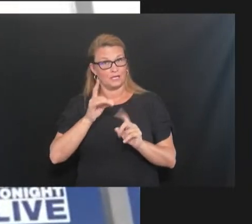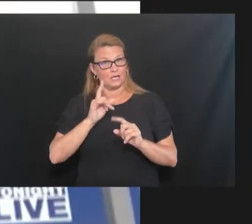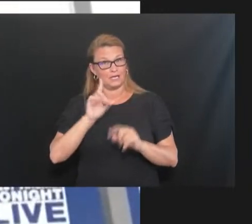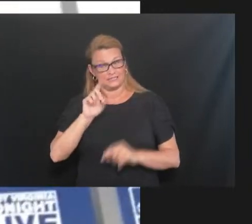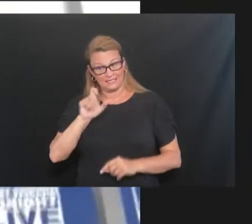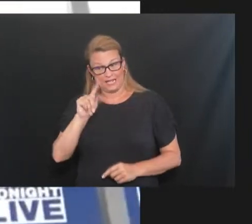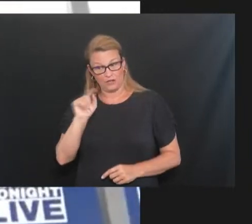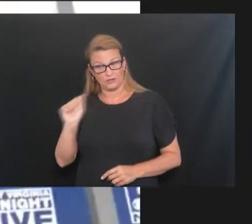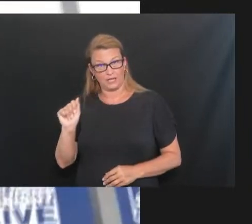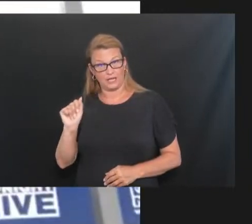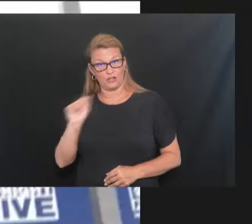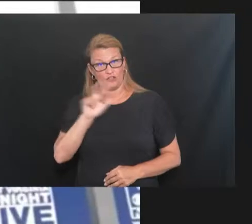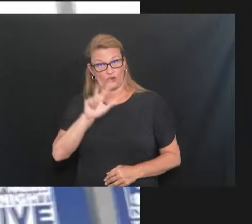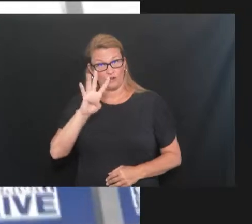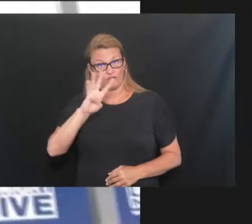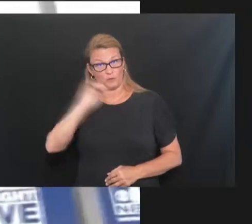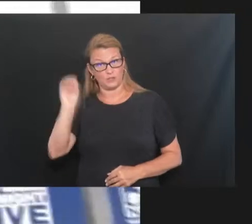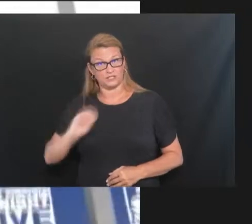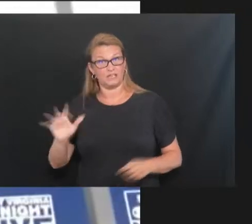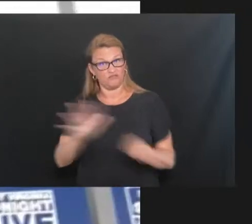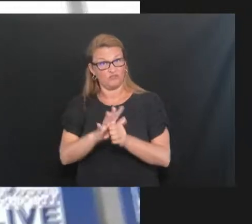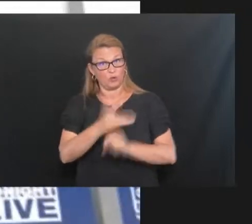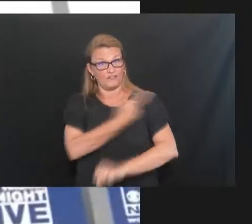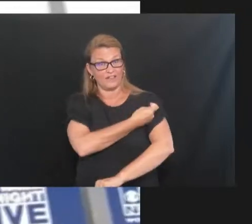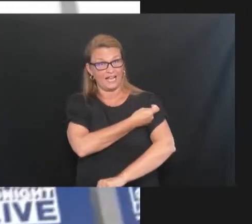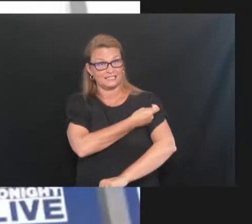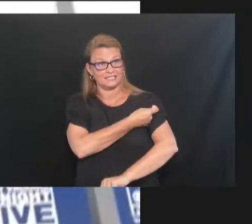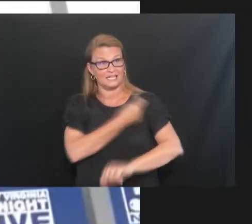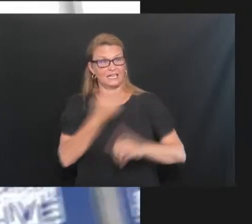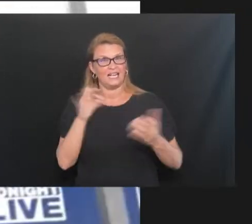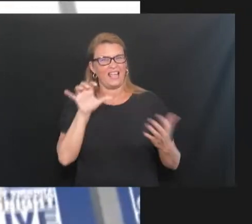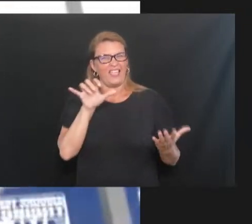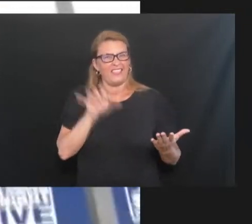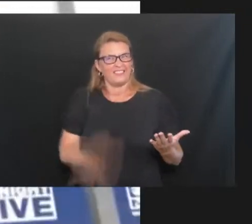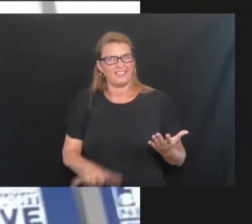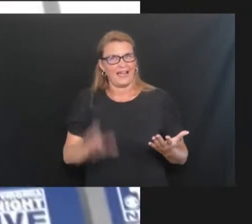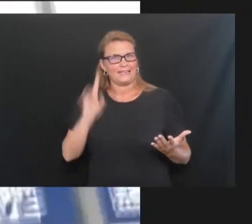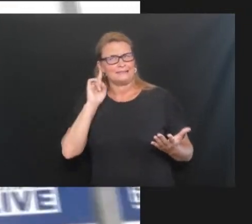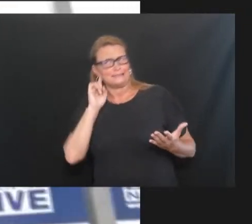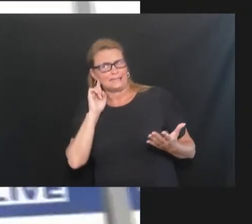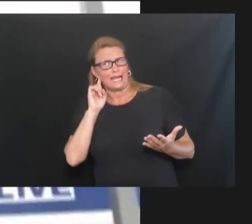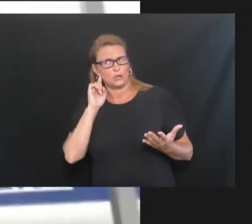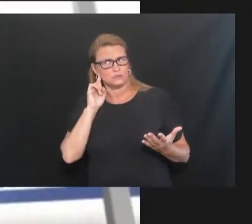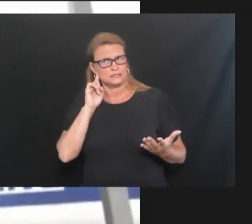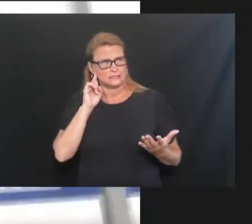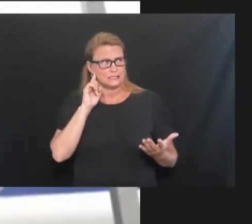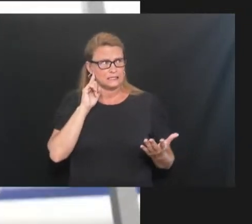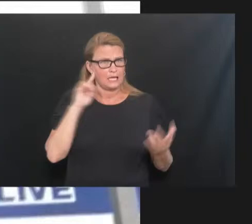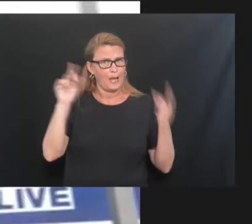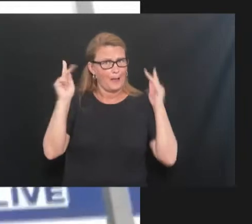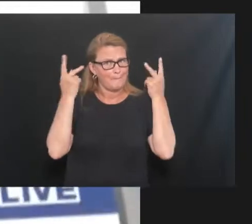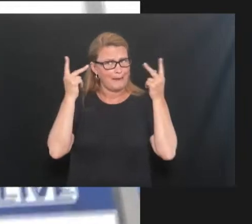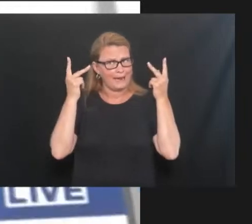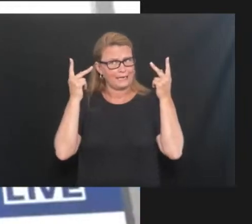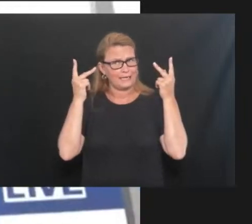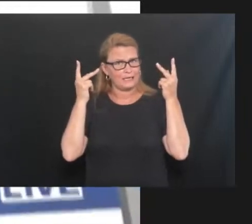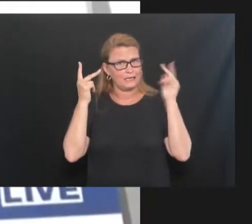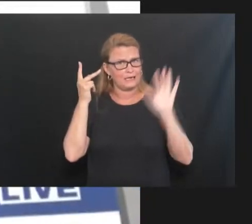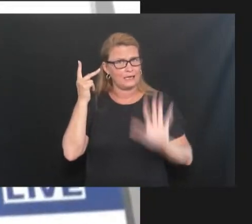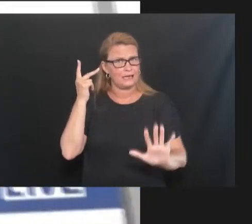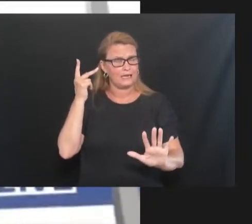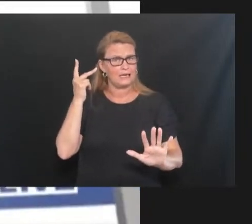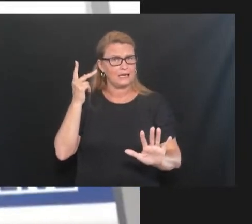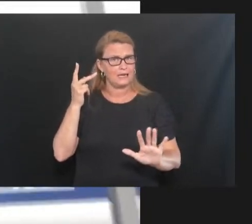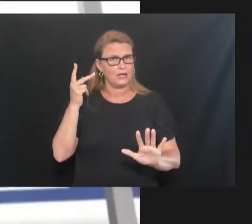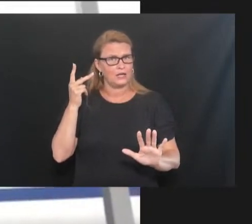variant, 34% were fully vaccinated? That sounds alarming. I don't want to be an alarmist, but